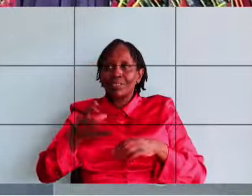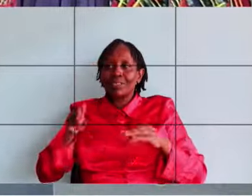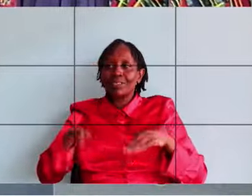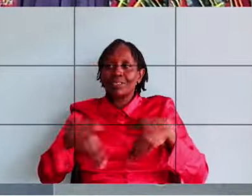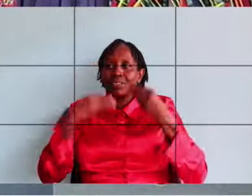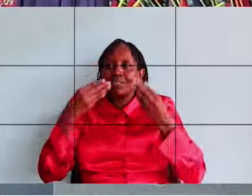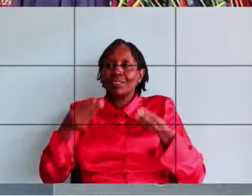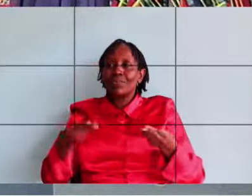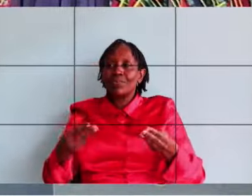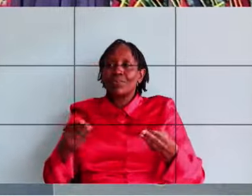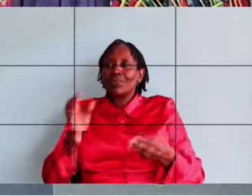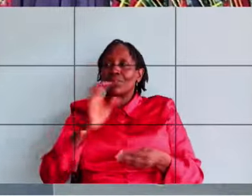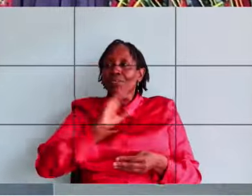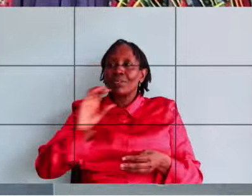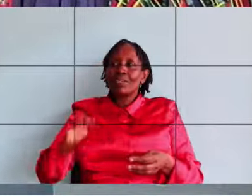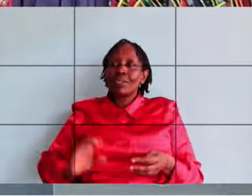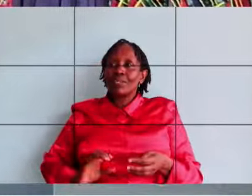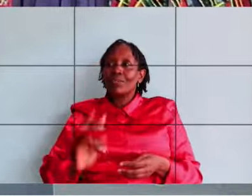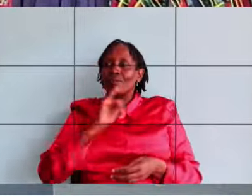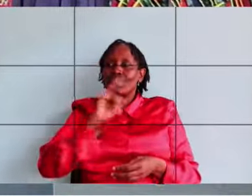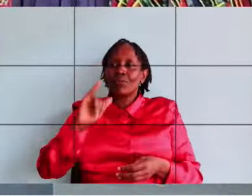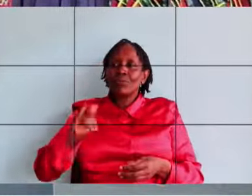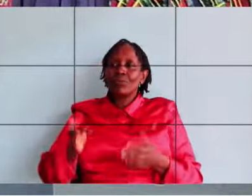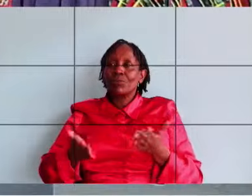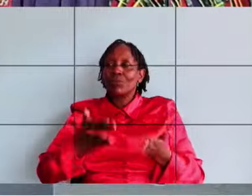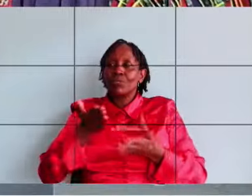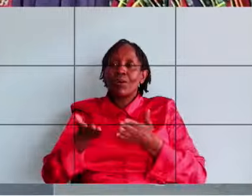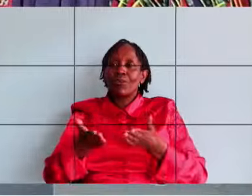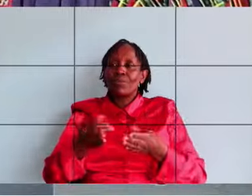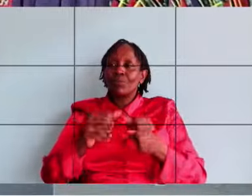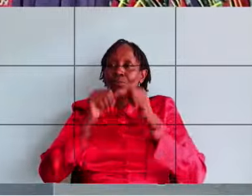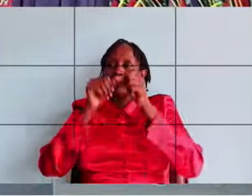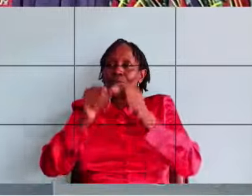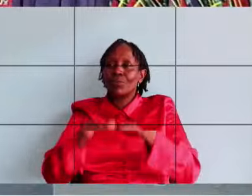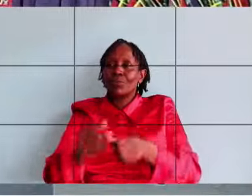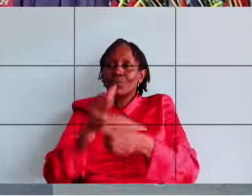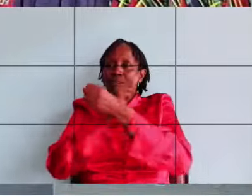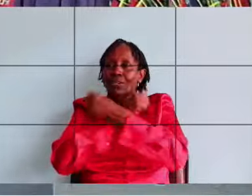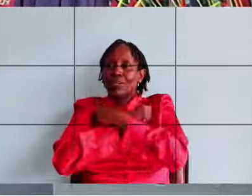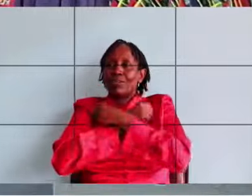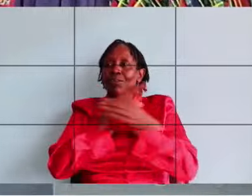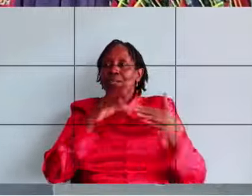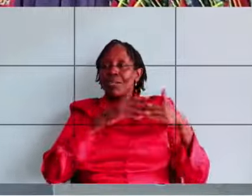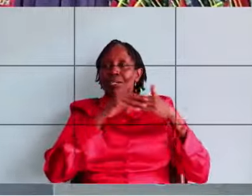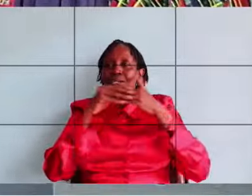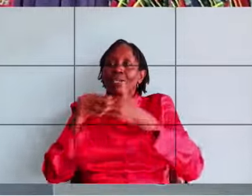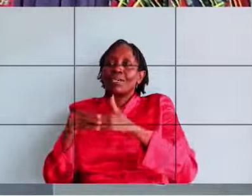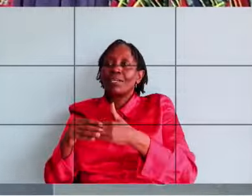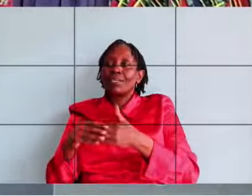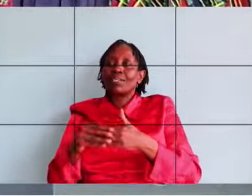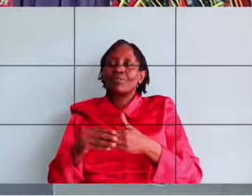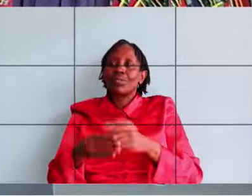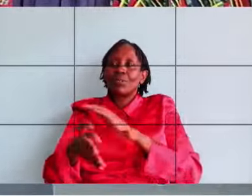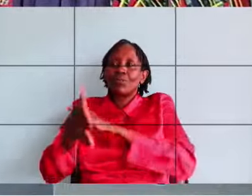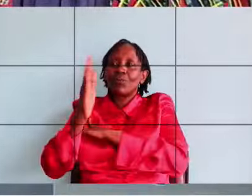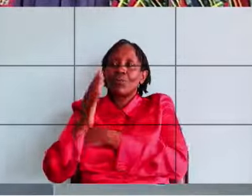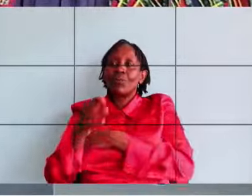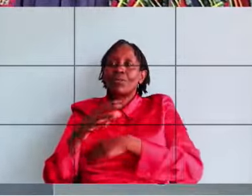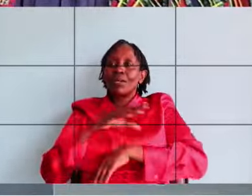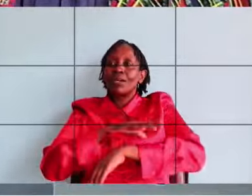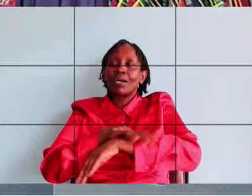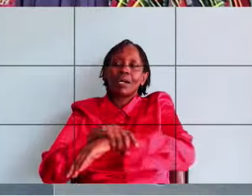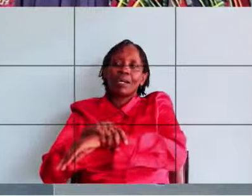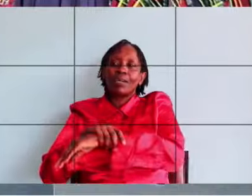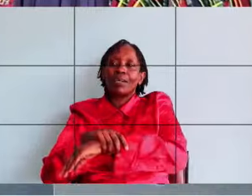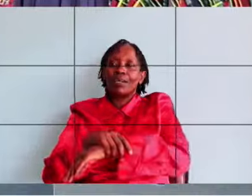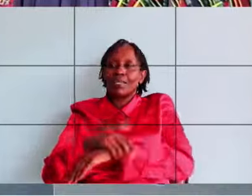those that you serve. And as you labor in love, may you be guided and be upheld by God's mighty hand. Go in the